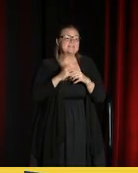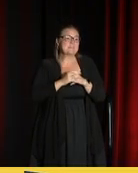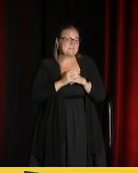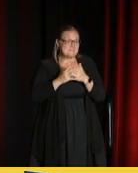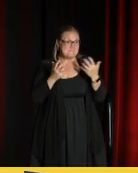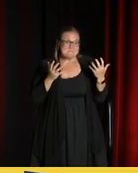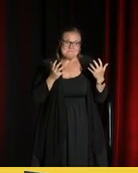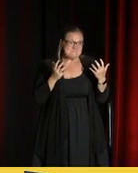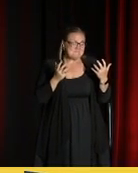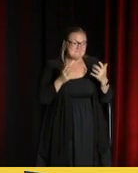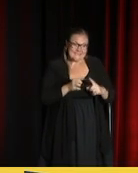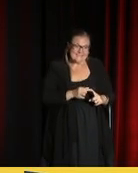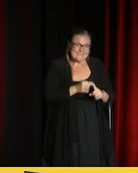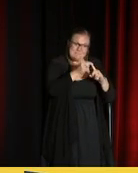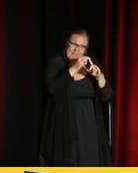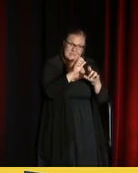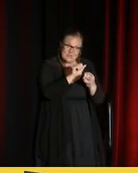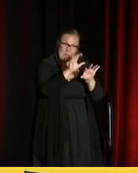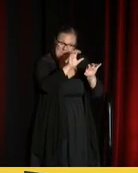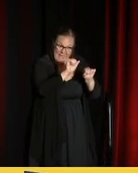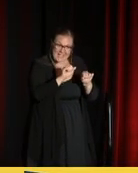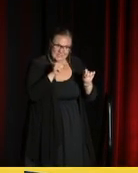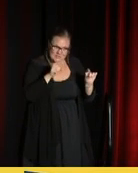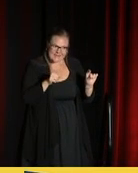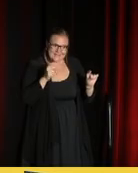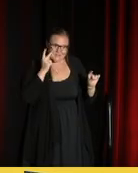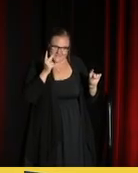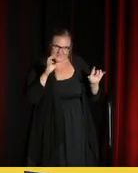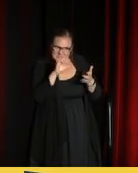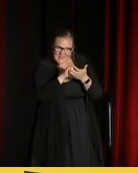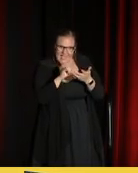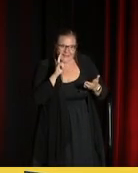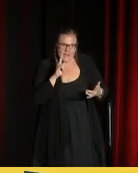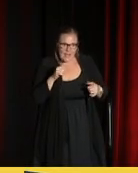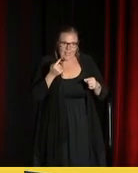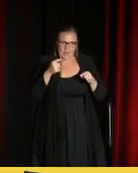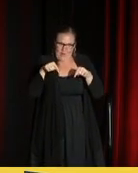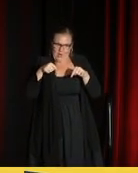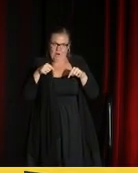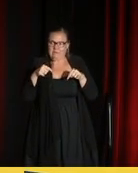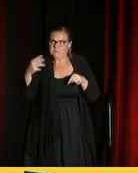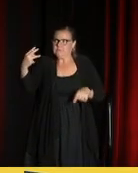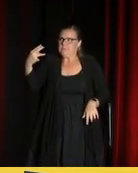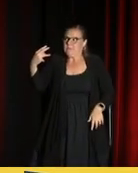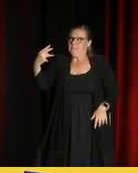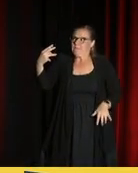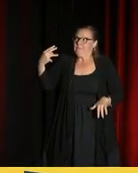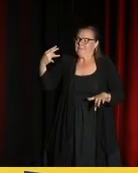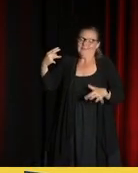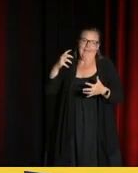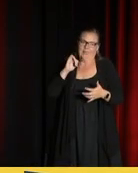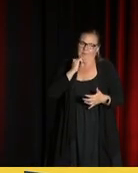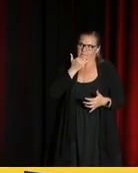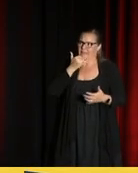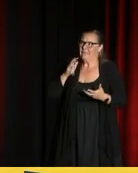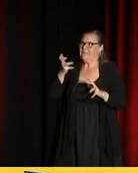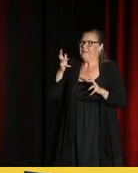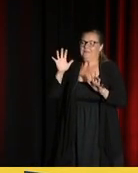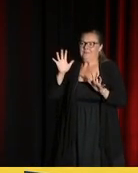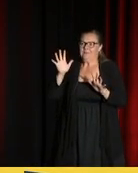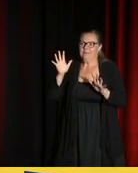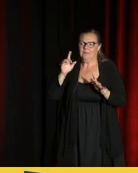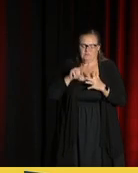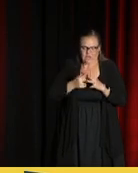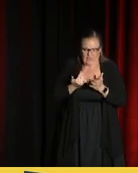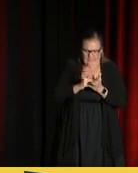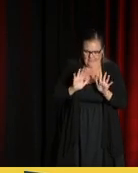He had a very special magic pass. You saw him doing there. And he got nervous when we put the camera on him, and so he messed it up. And he's like, "No, I have to